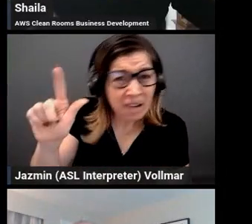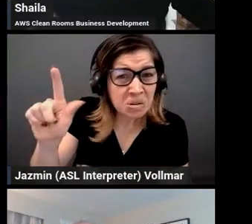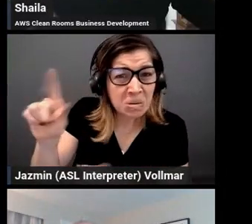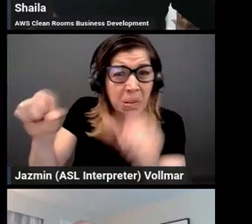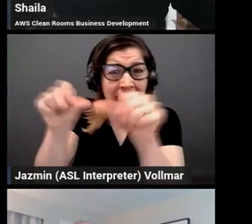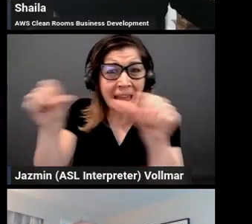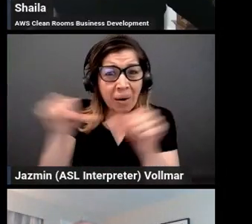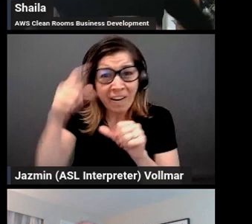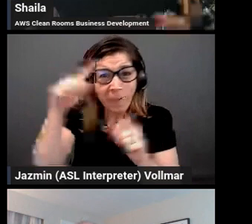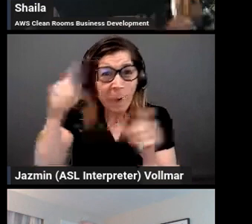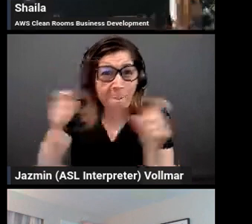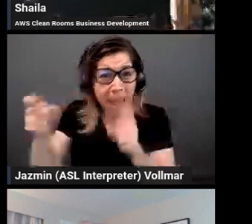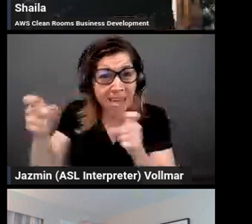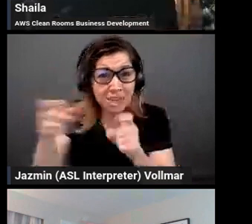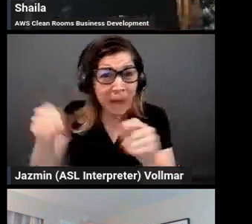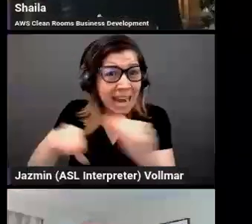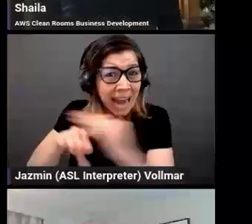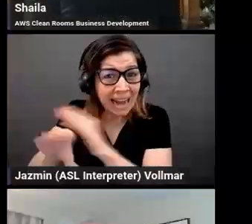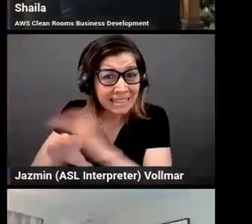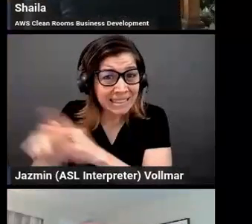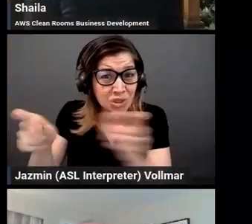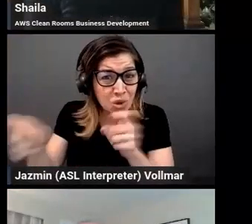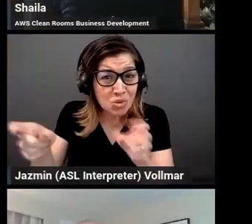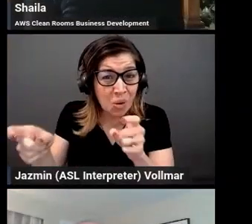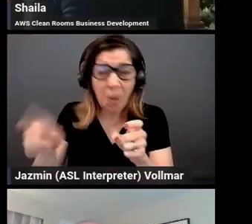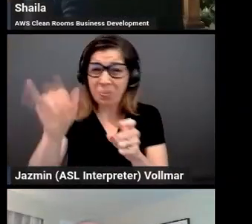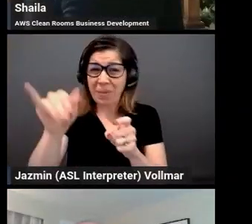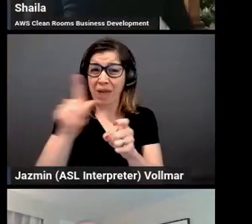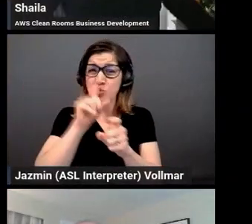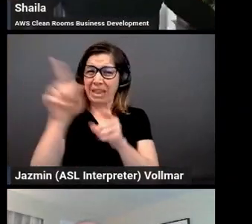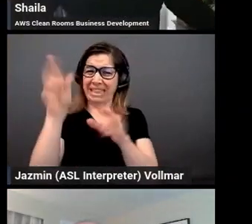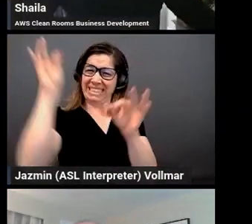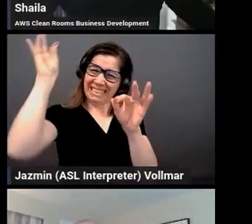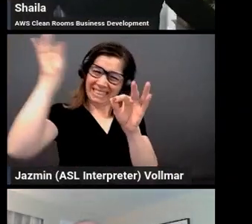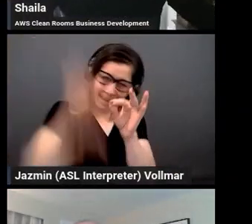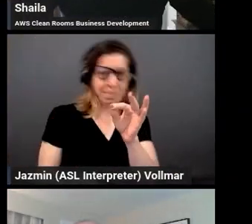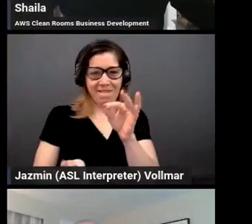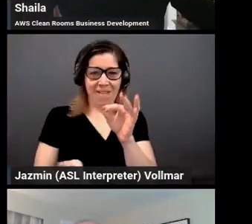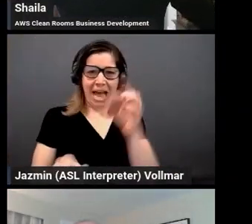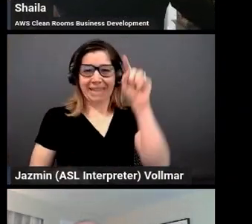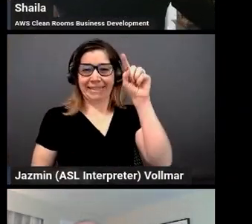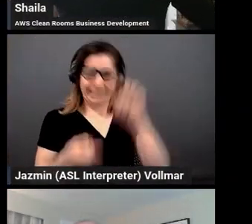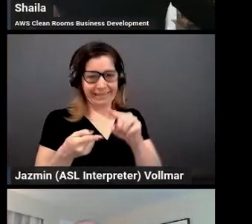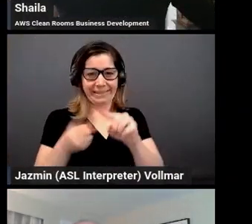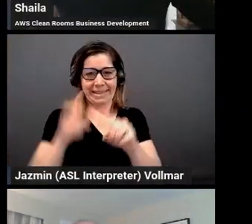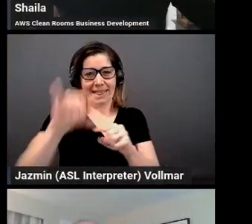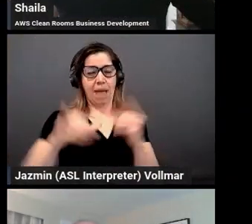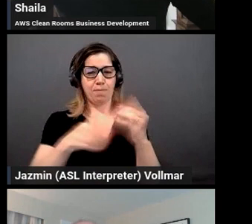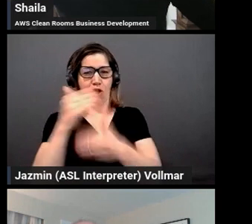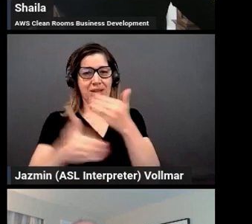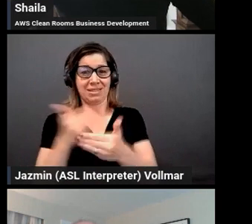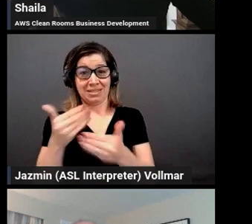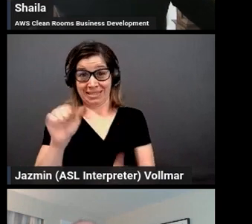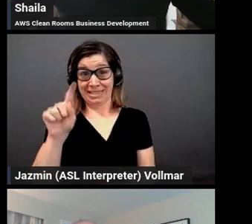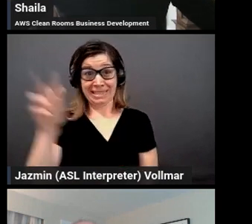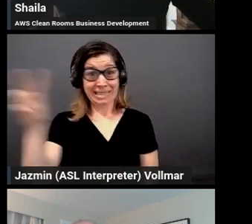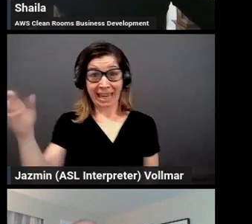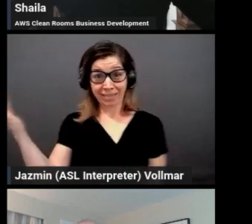control? That simplifies the entire process. Steve, I love